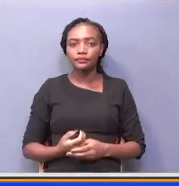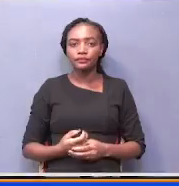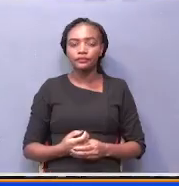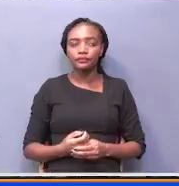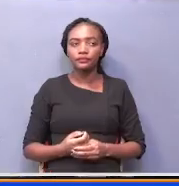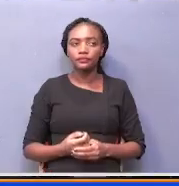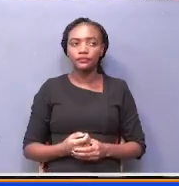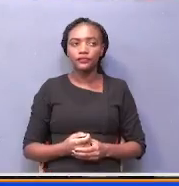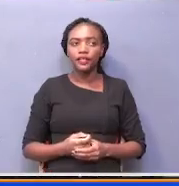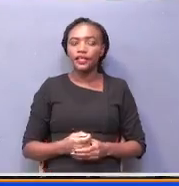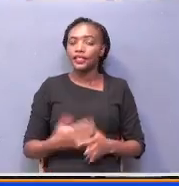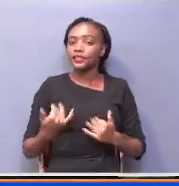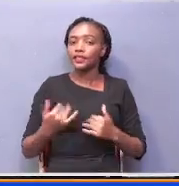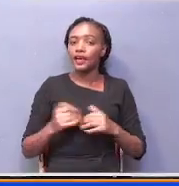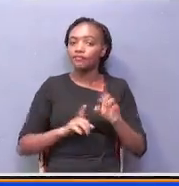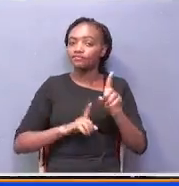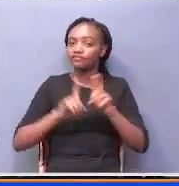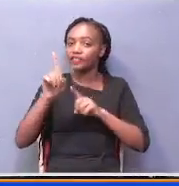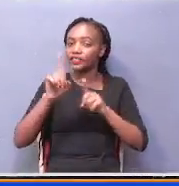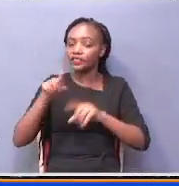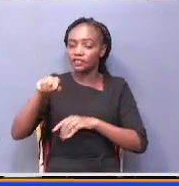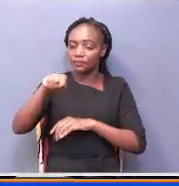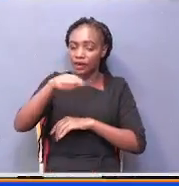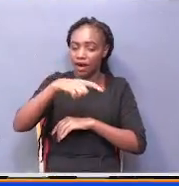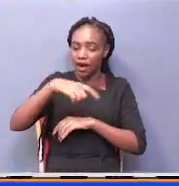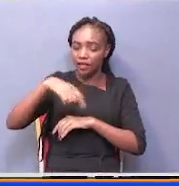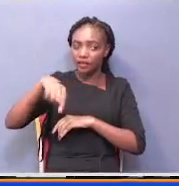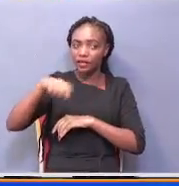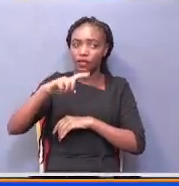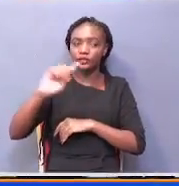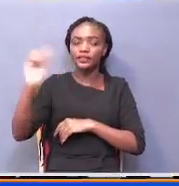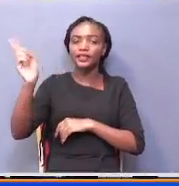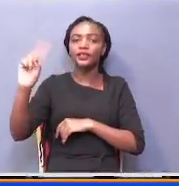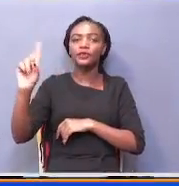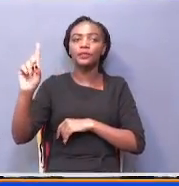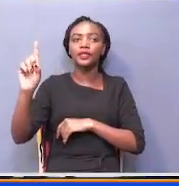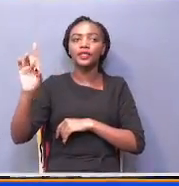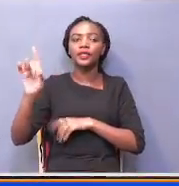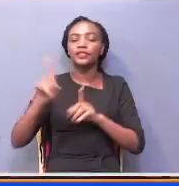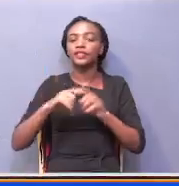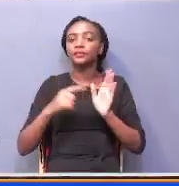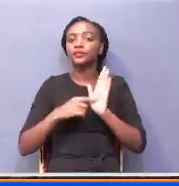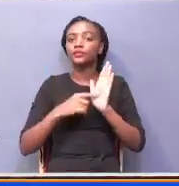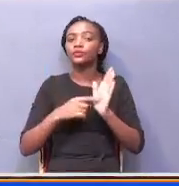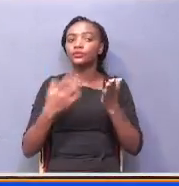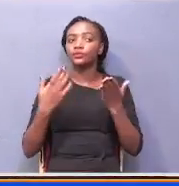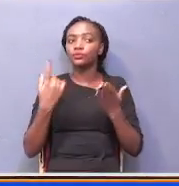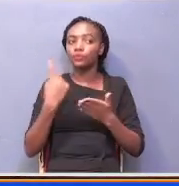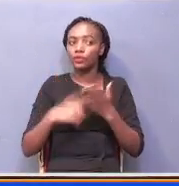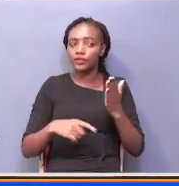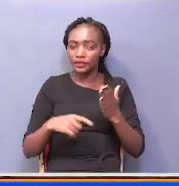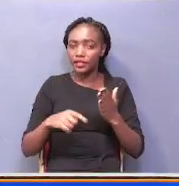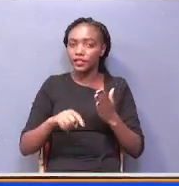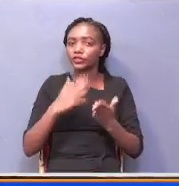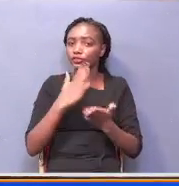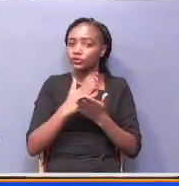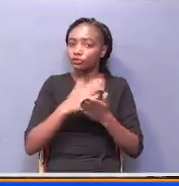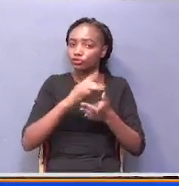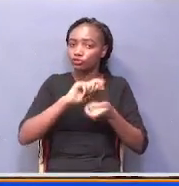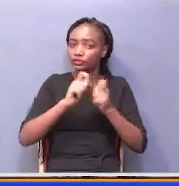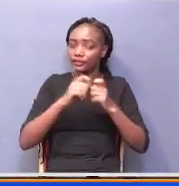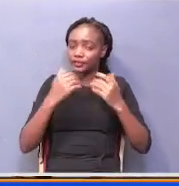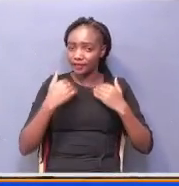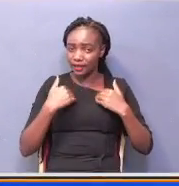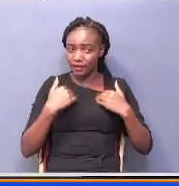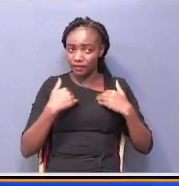A trip around the green city in the sun reveals that the latter is true. From the towering 27-kilometer